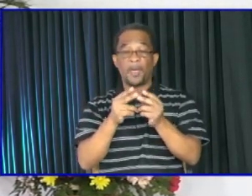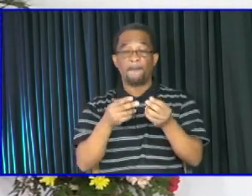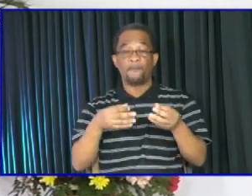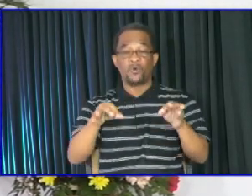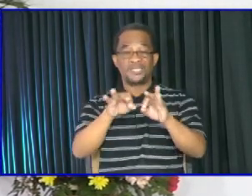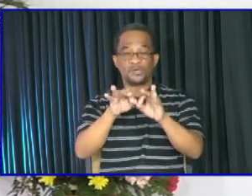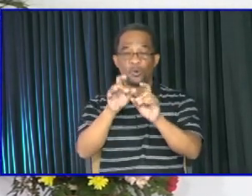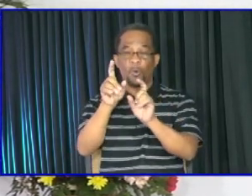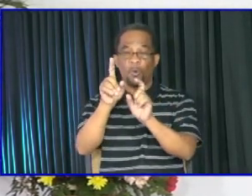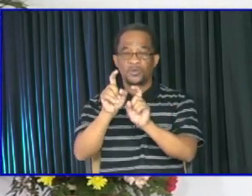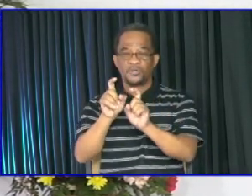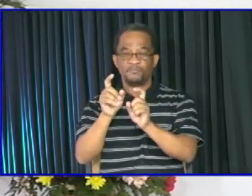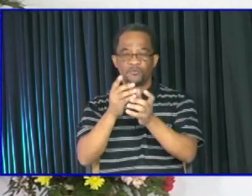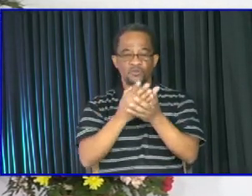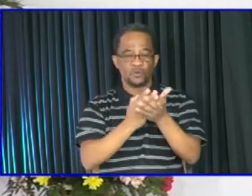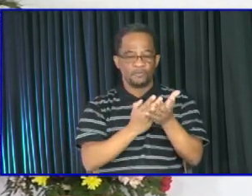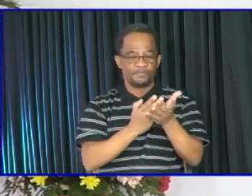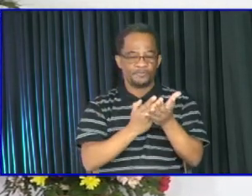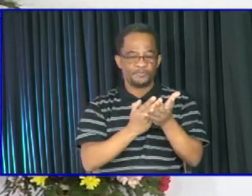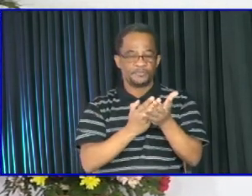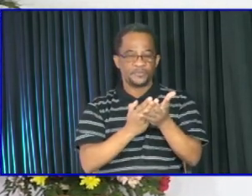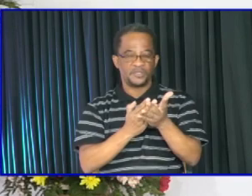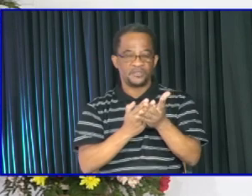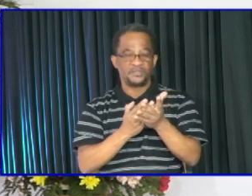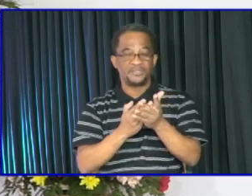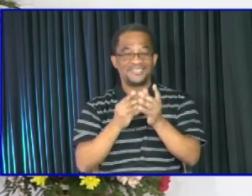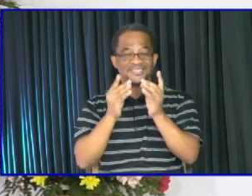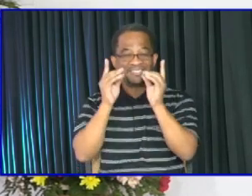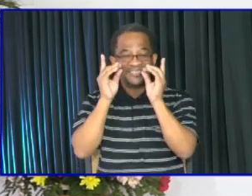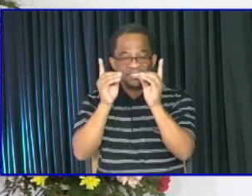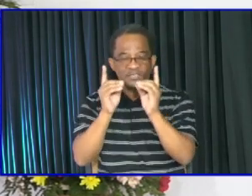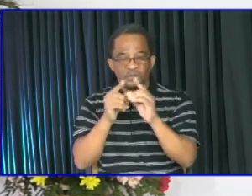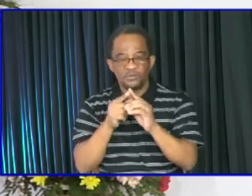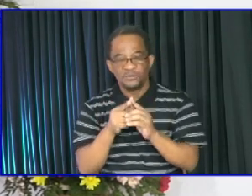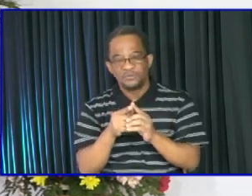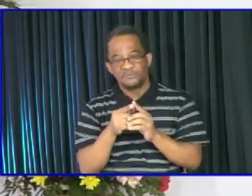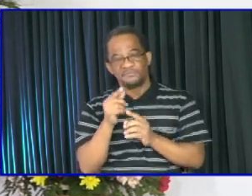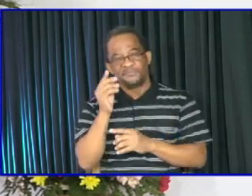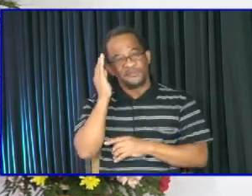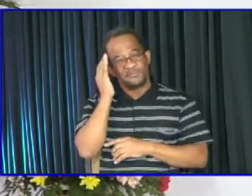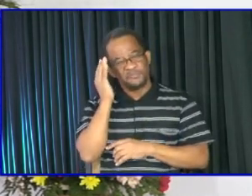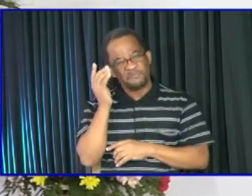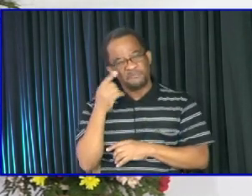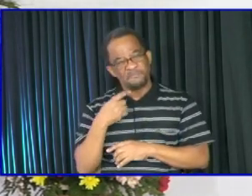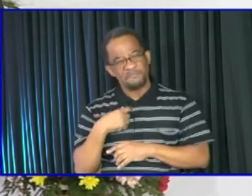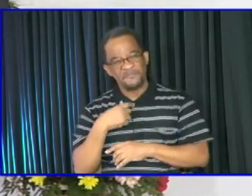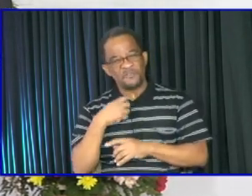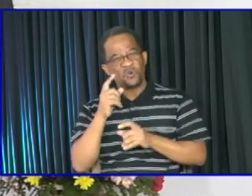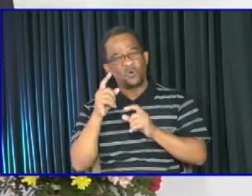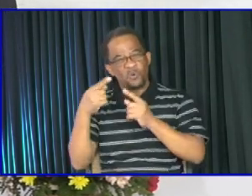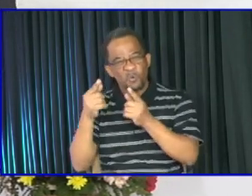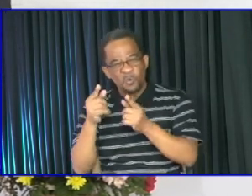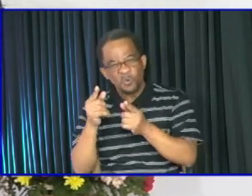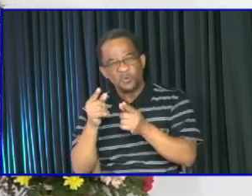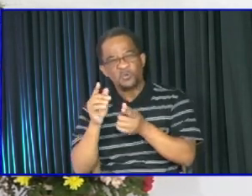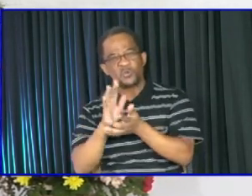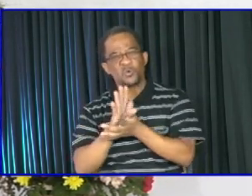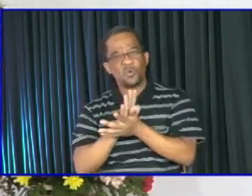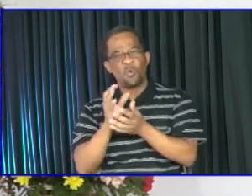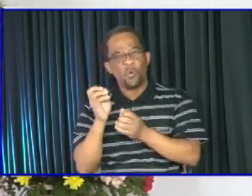make. Some of us, it is the decision to go to school. For others of us, it is the career or